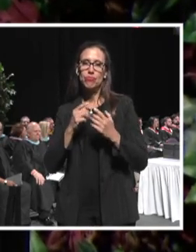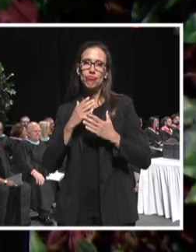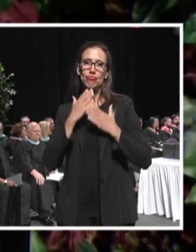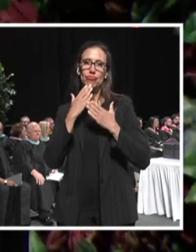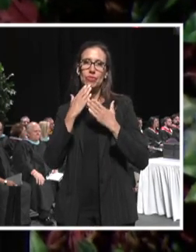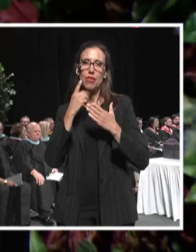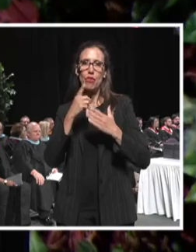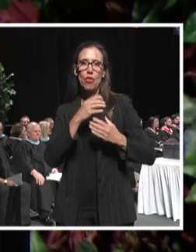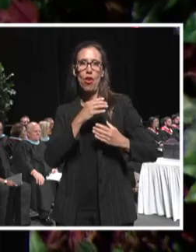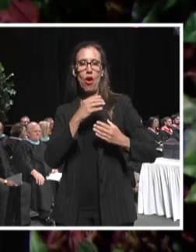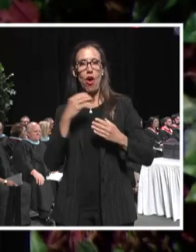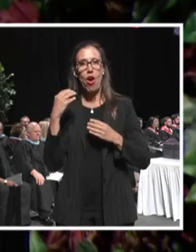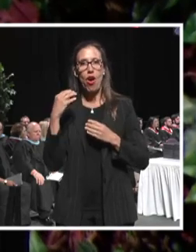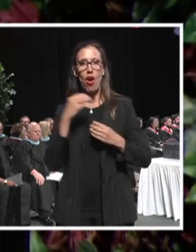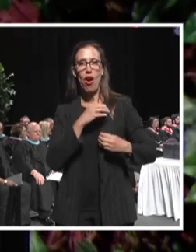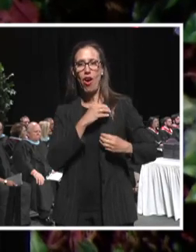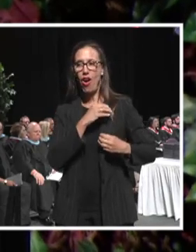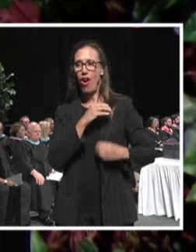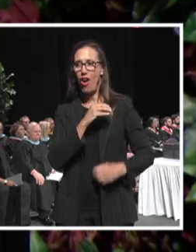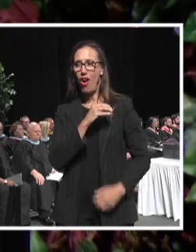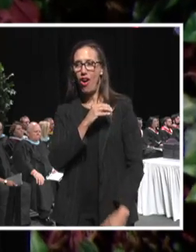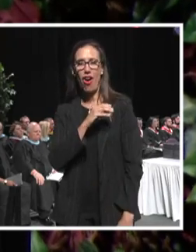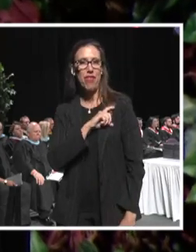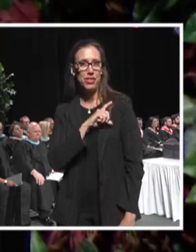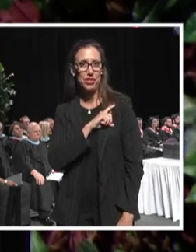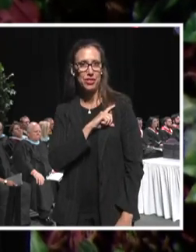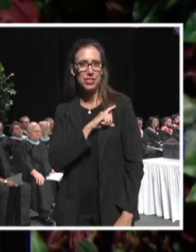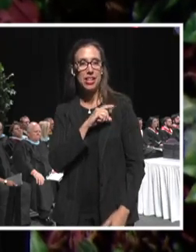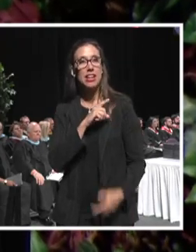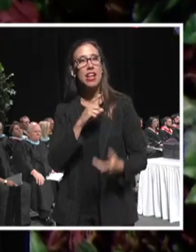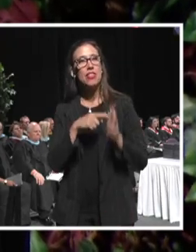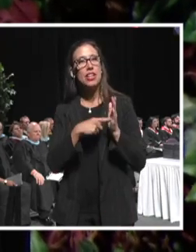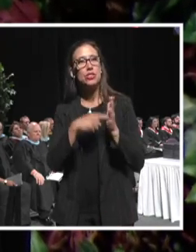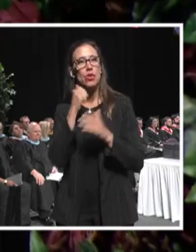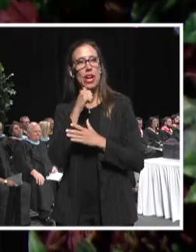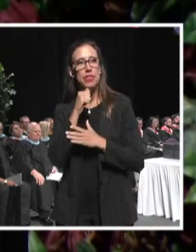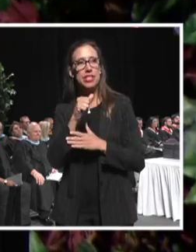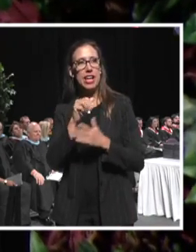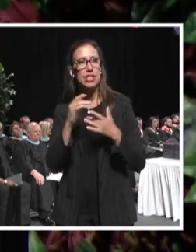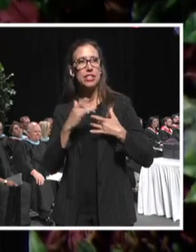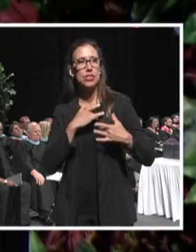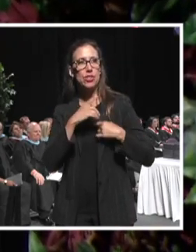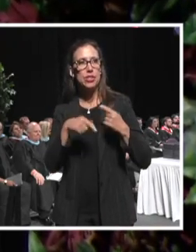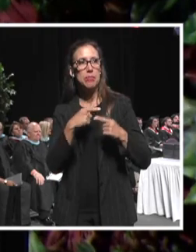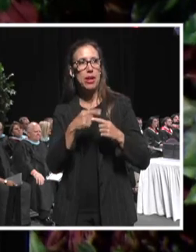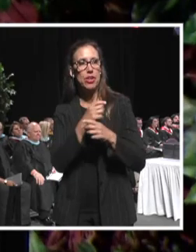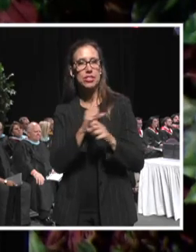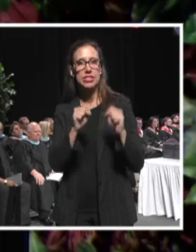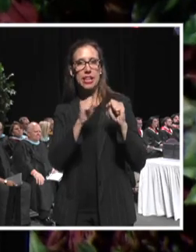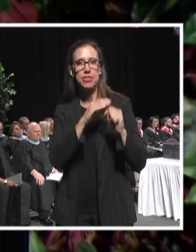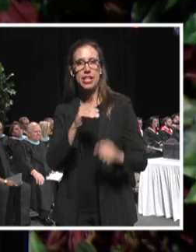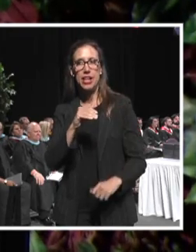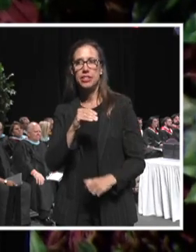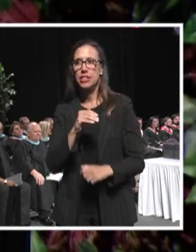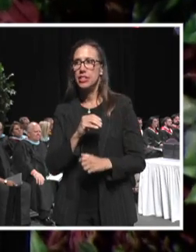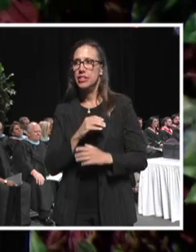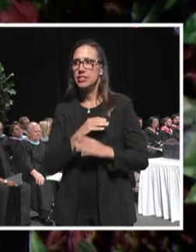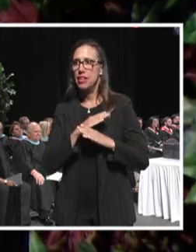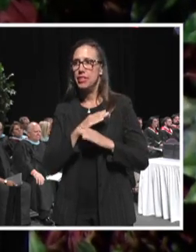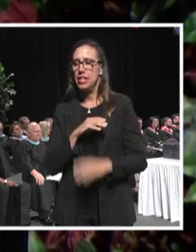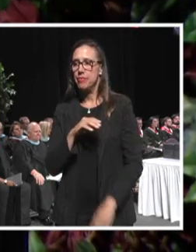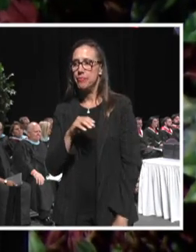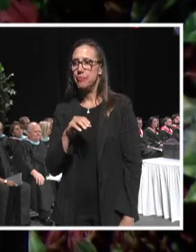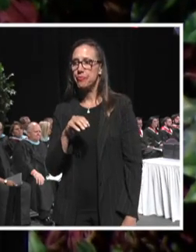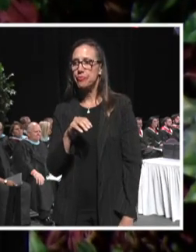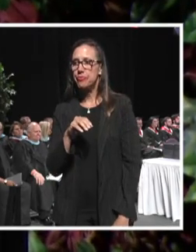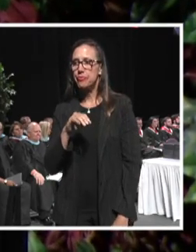the officers who every day show us that they are concerned about our safety and our security. Officer Eden and Officer